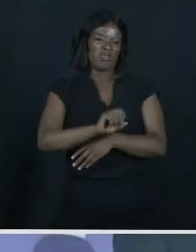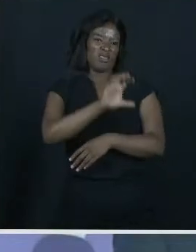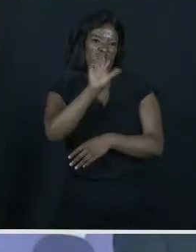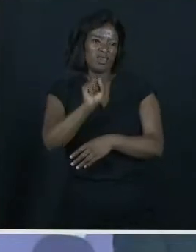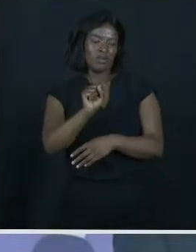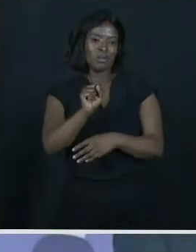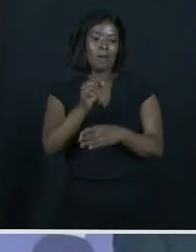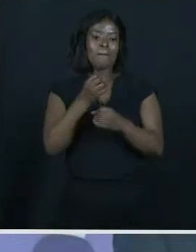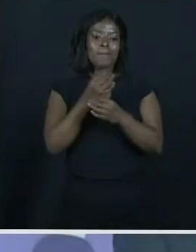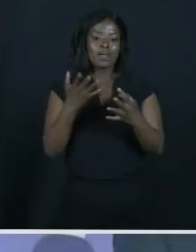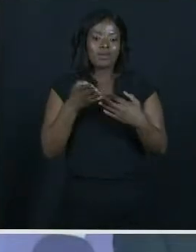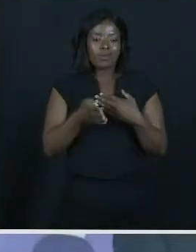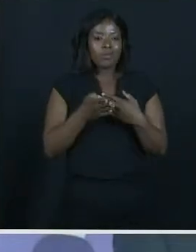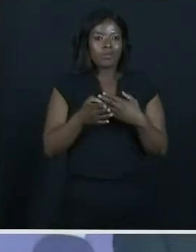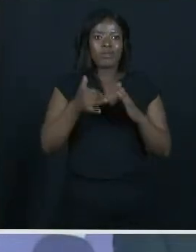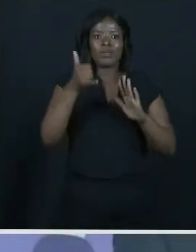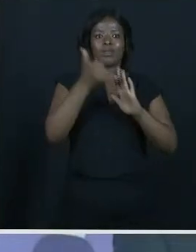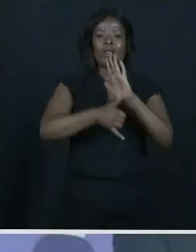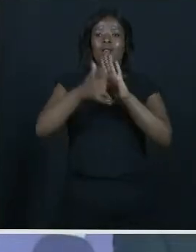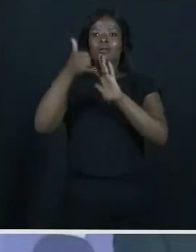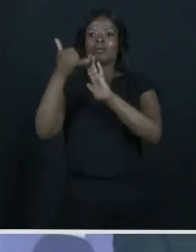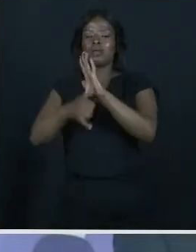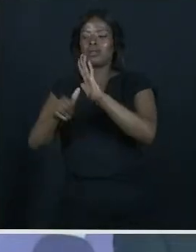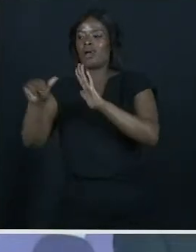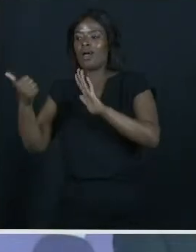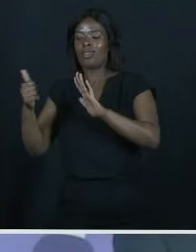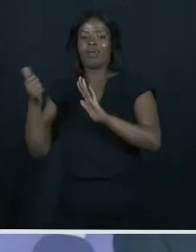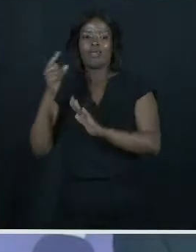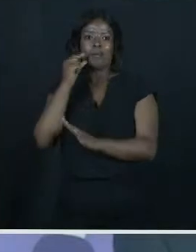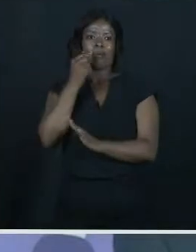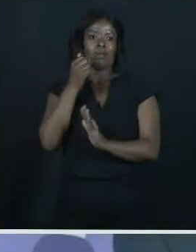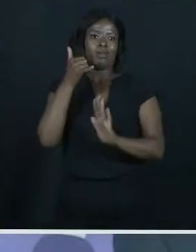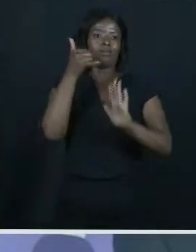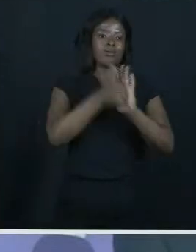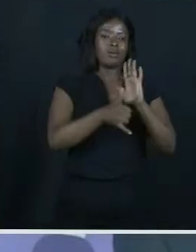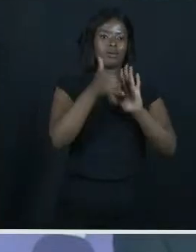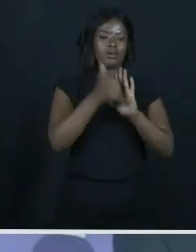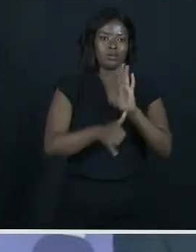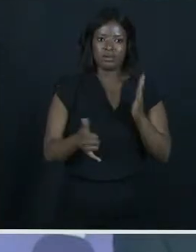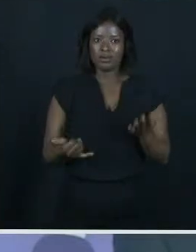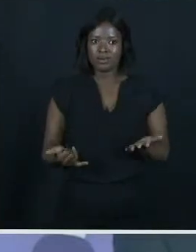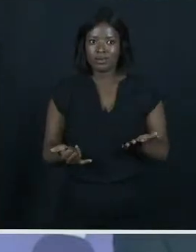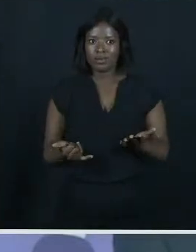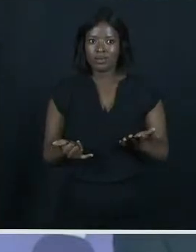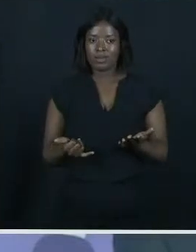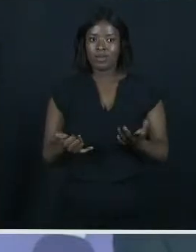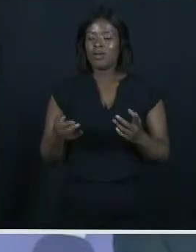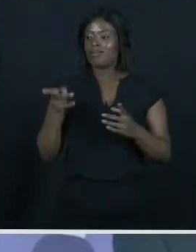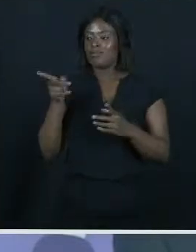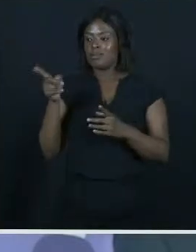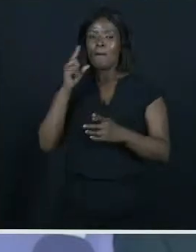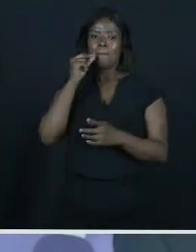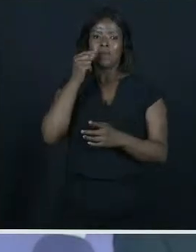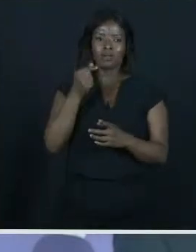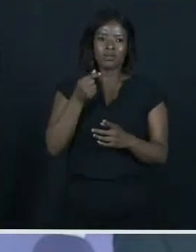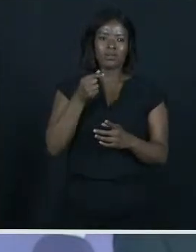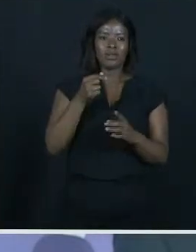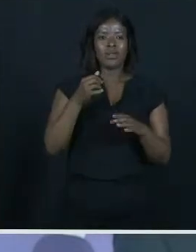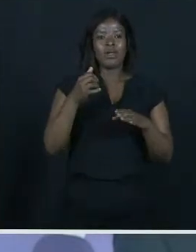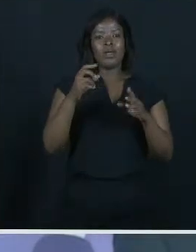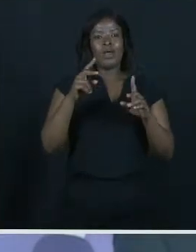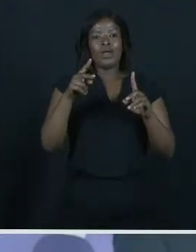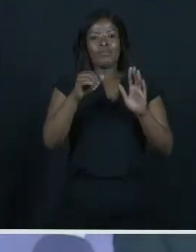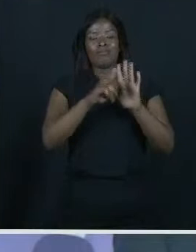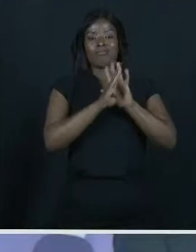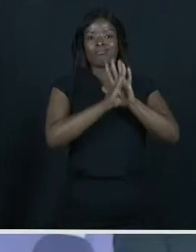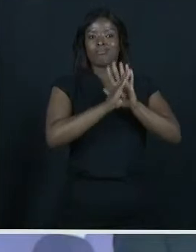to be killed or assaulted by another man. So men are actually the biggest victims of violence. So gender-based violence